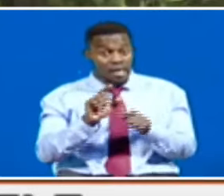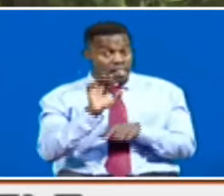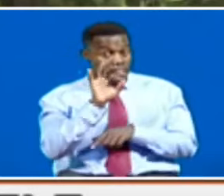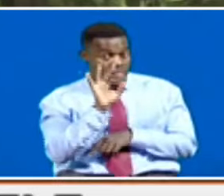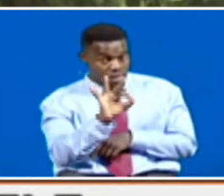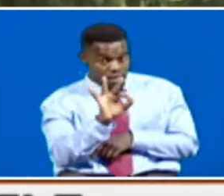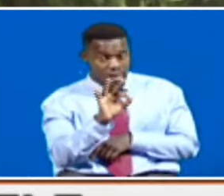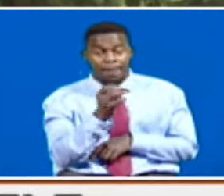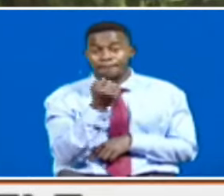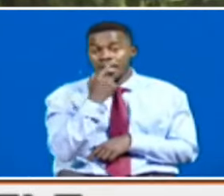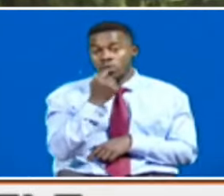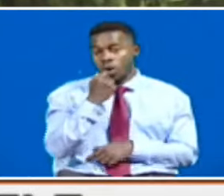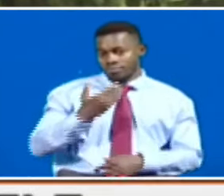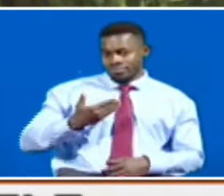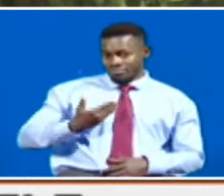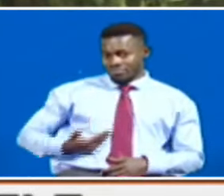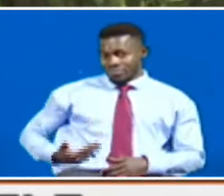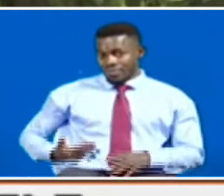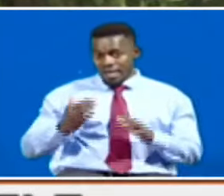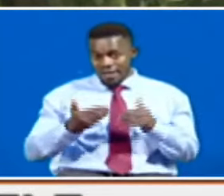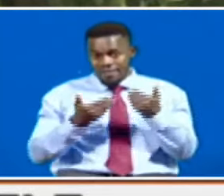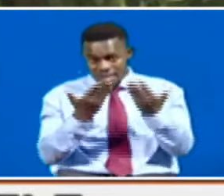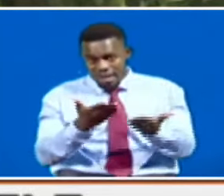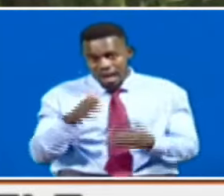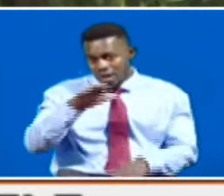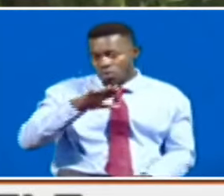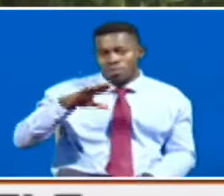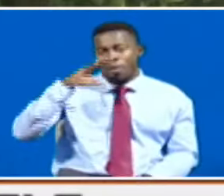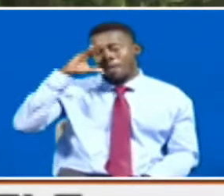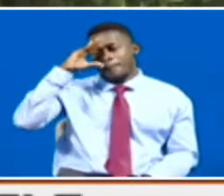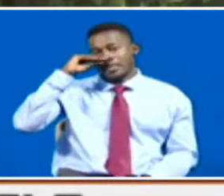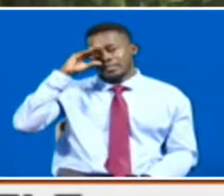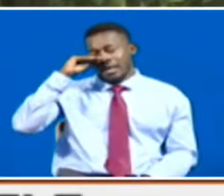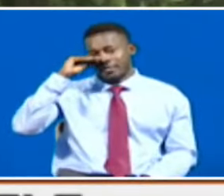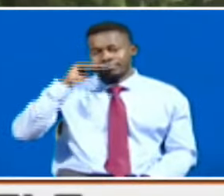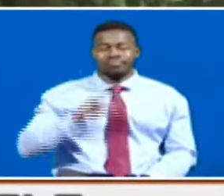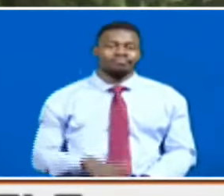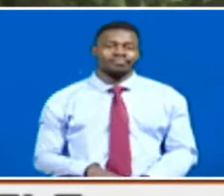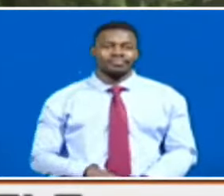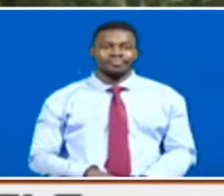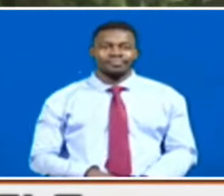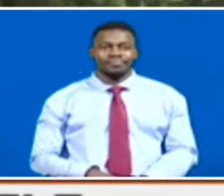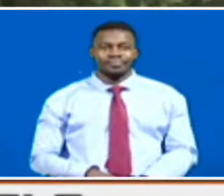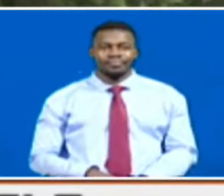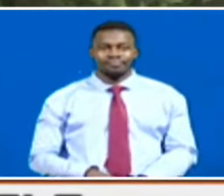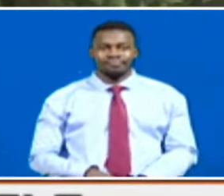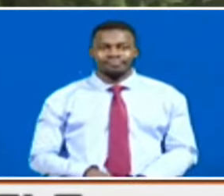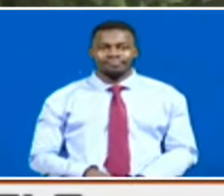surgeries being offered in the coastal region. Beldine Waliaula, KTN News.